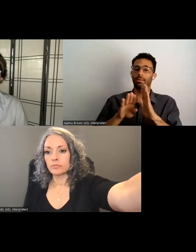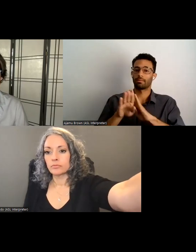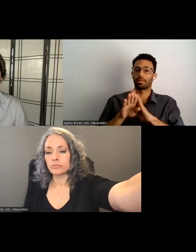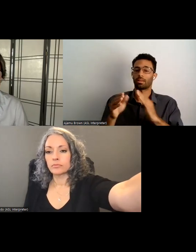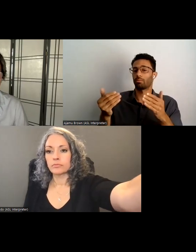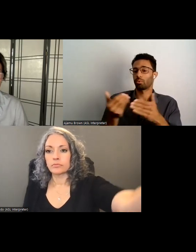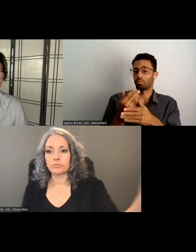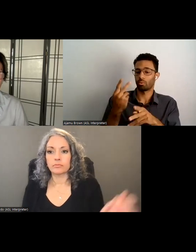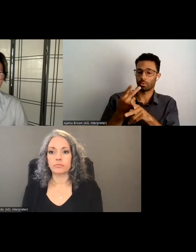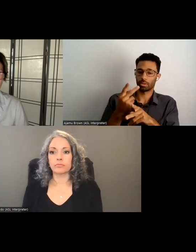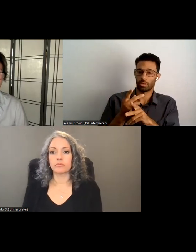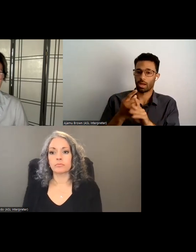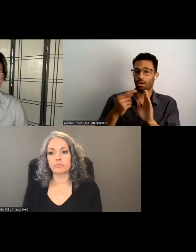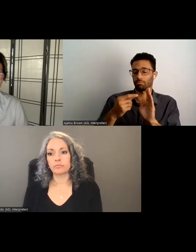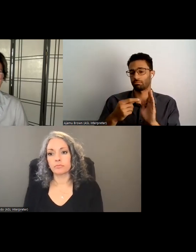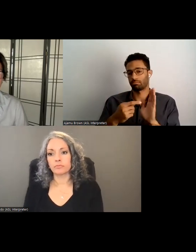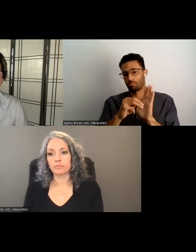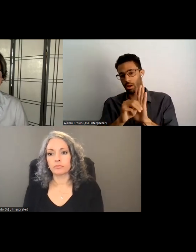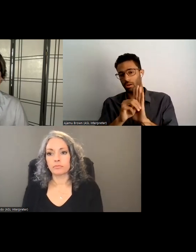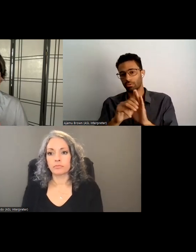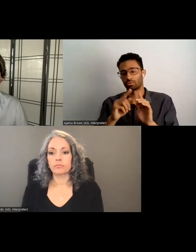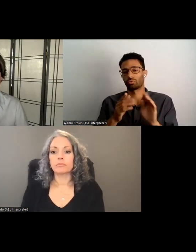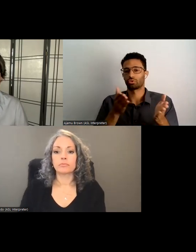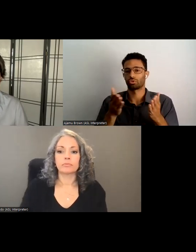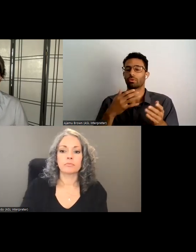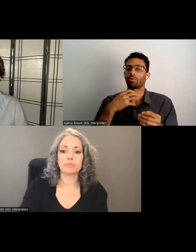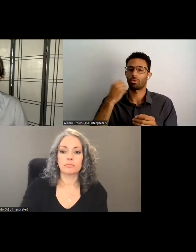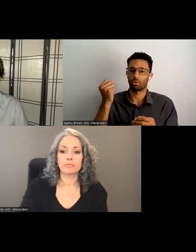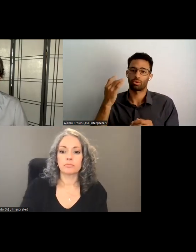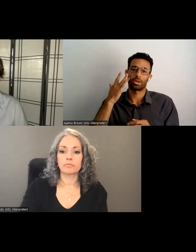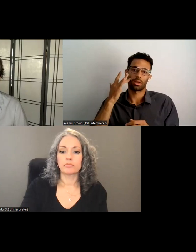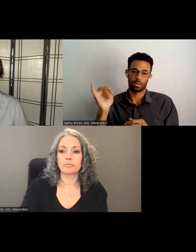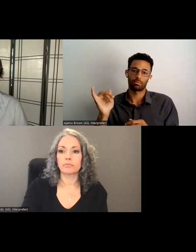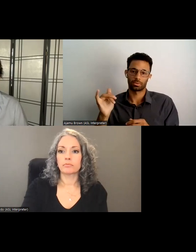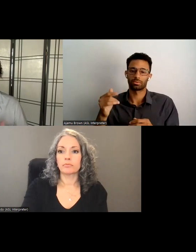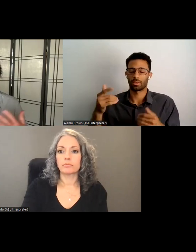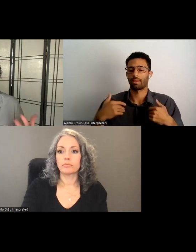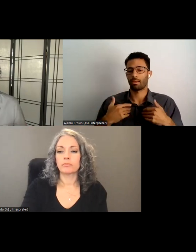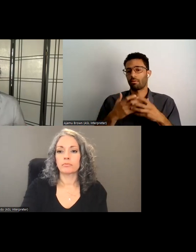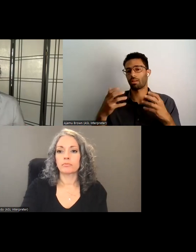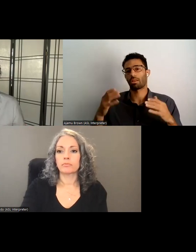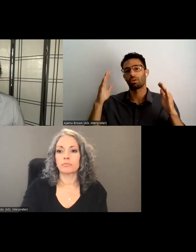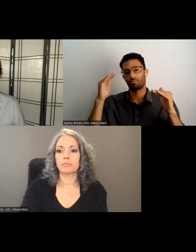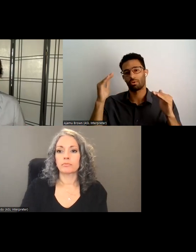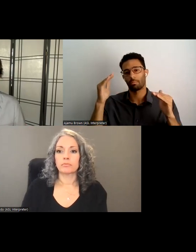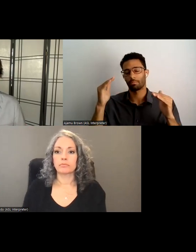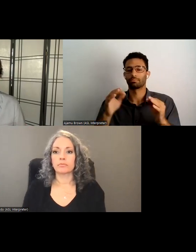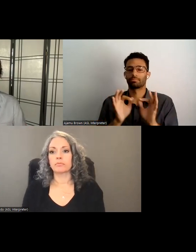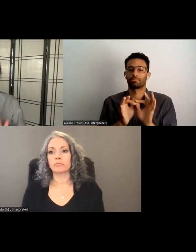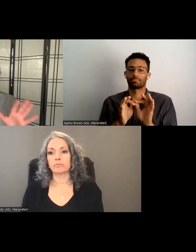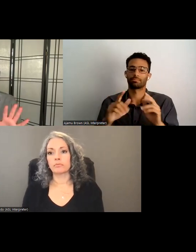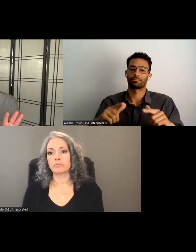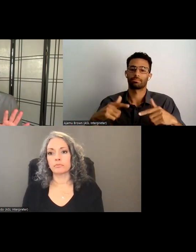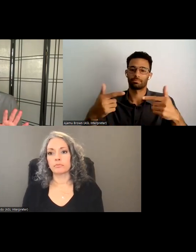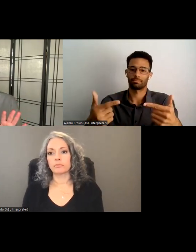delivery models to serve older and more diverse Californians. And this brought them a lot of hope, which brings me to